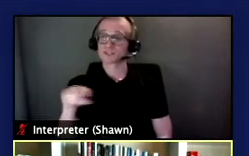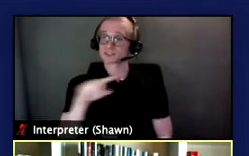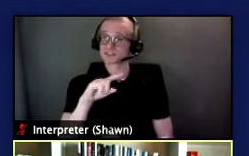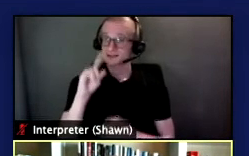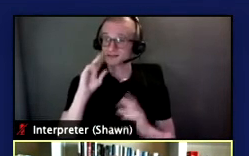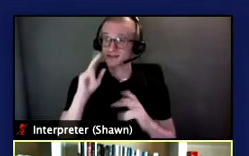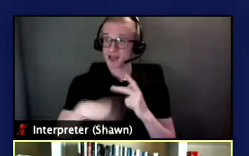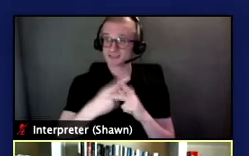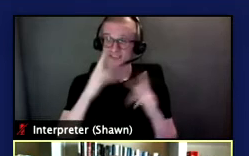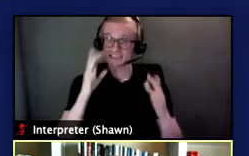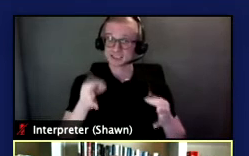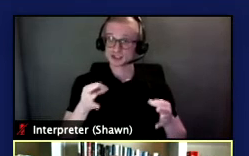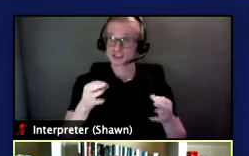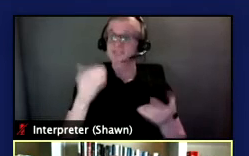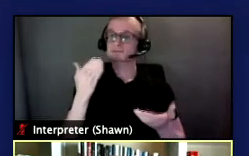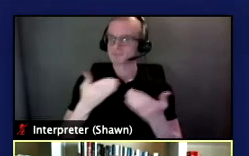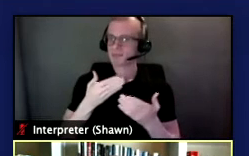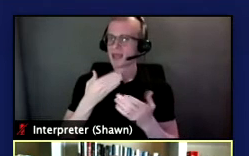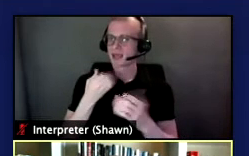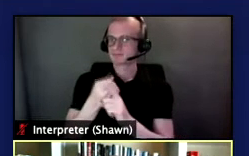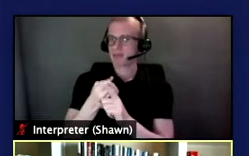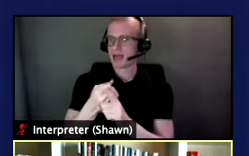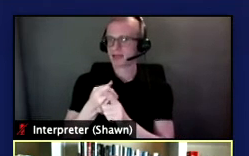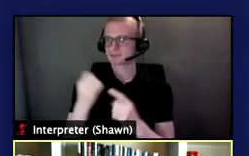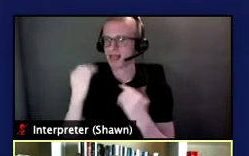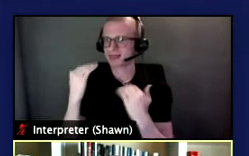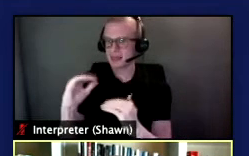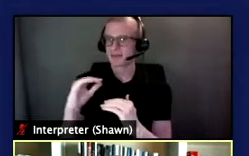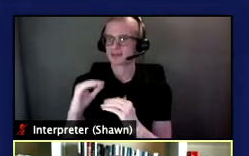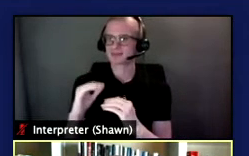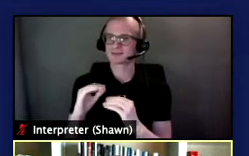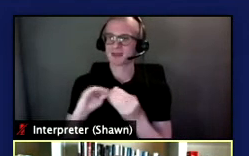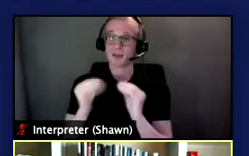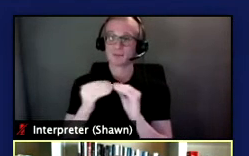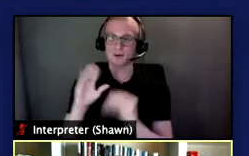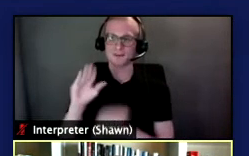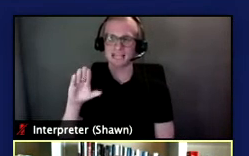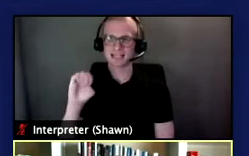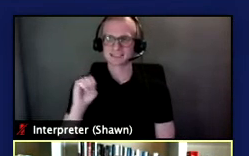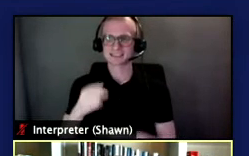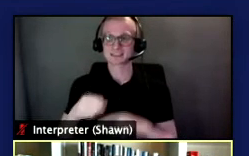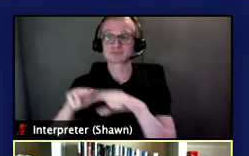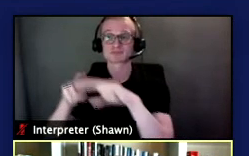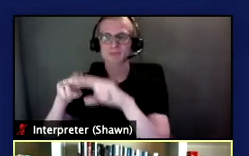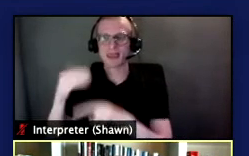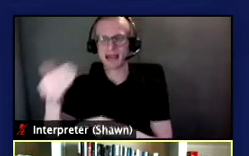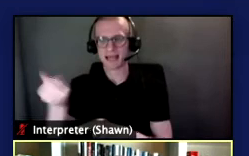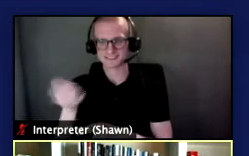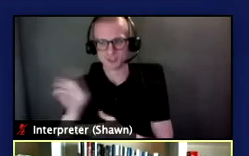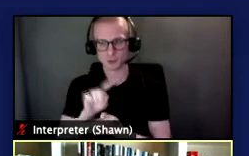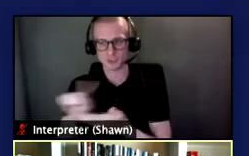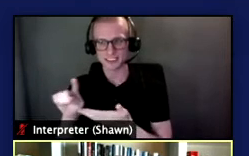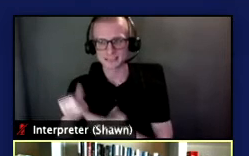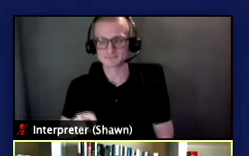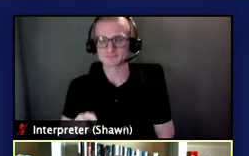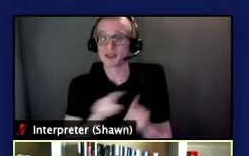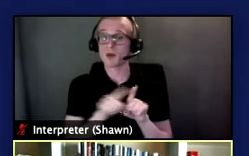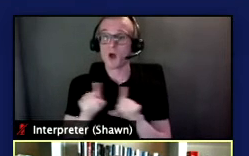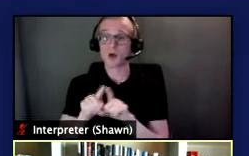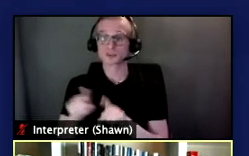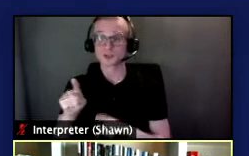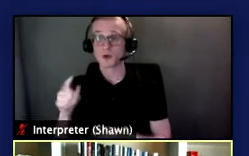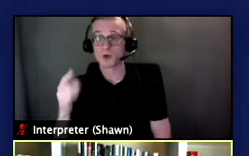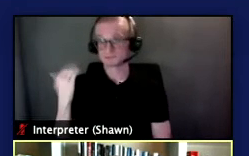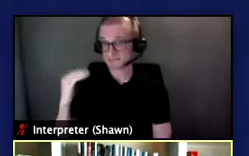starting sometime next week. And then more recently, this past weekend, we see our counties are stepping up